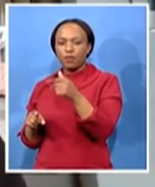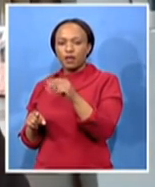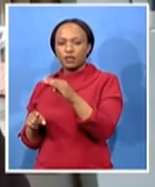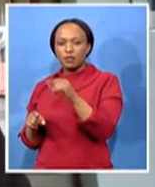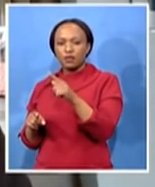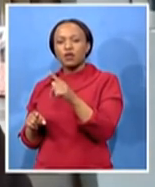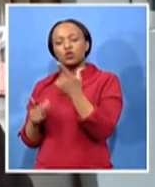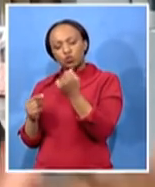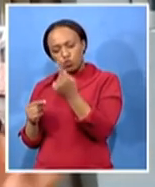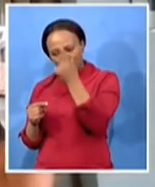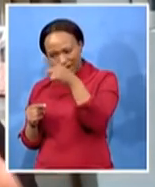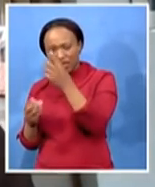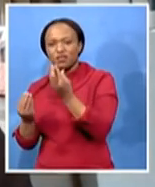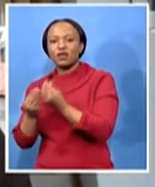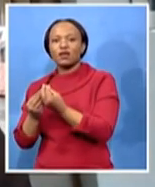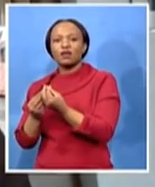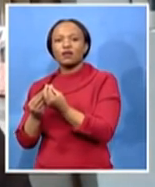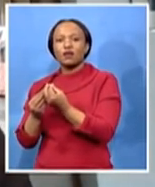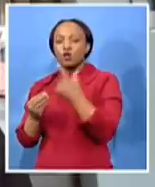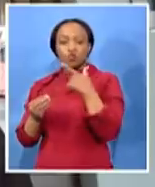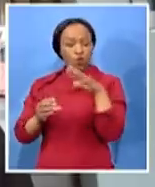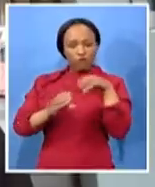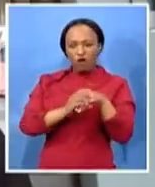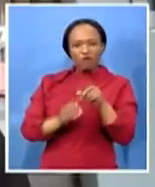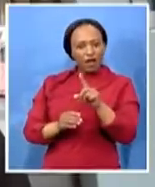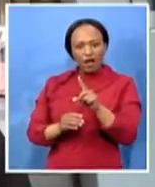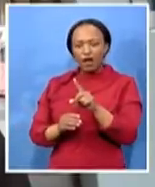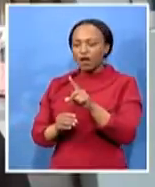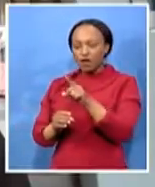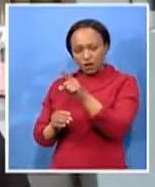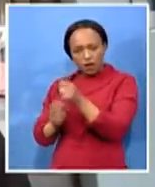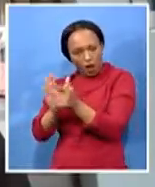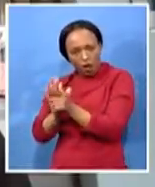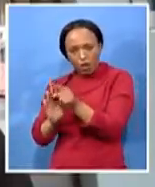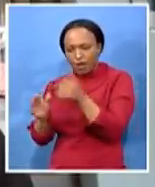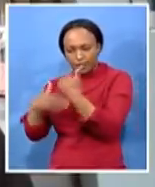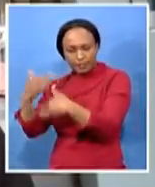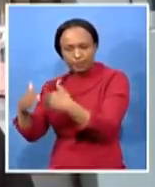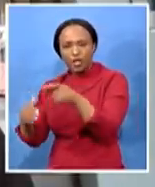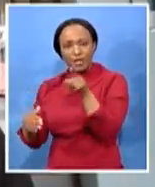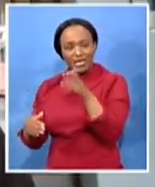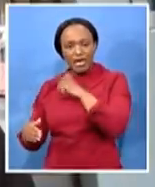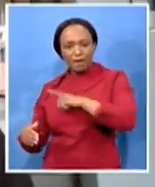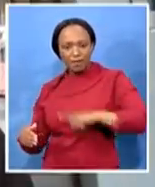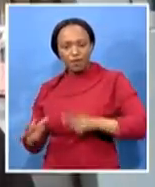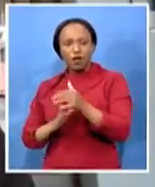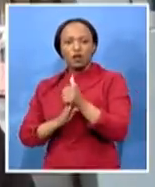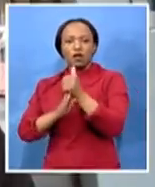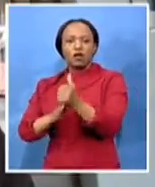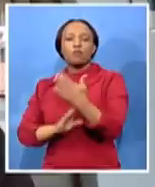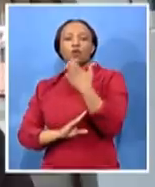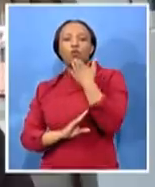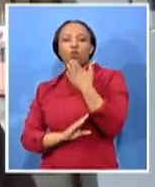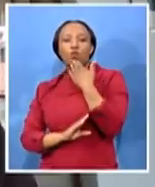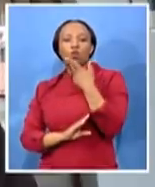be involved in that. But let him just, as a president, guided by through the eye of the neutral document, tell the